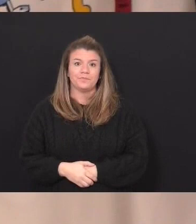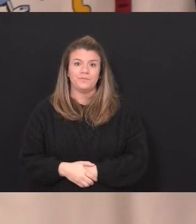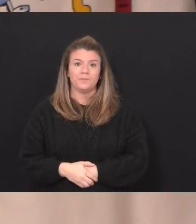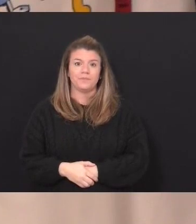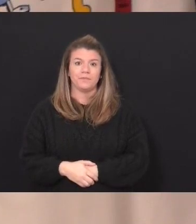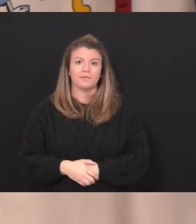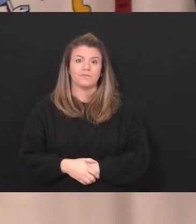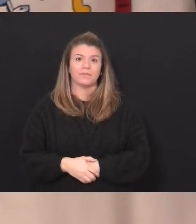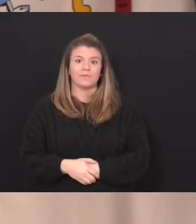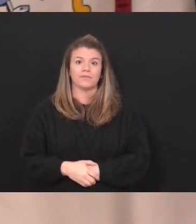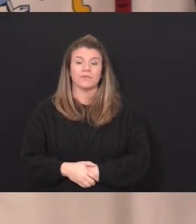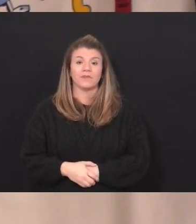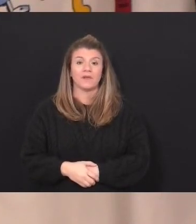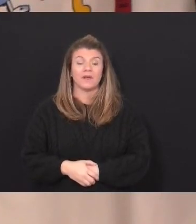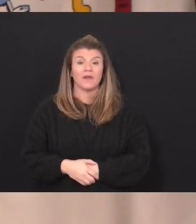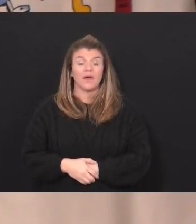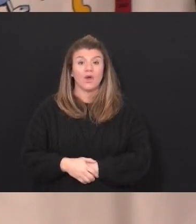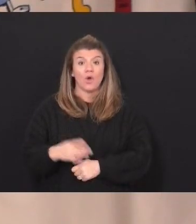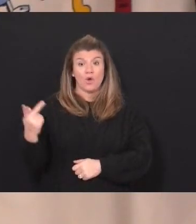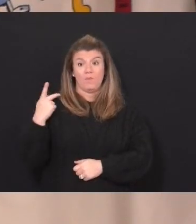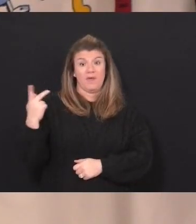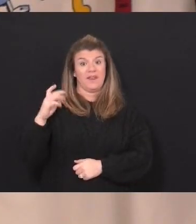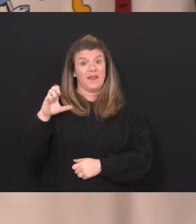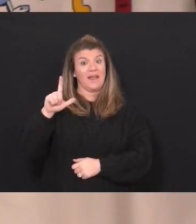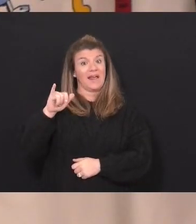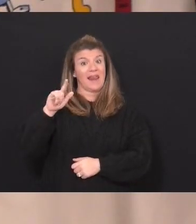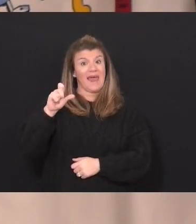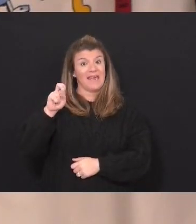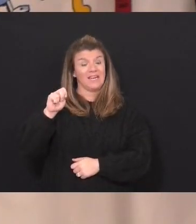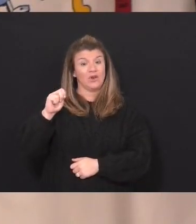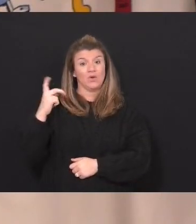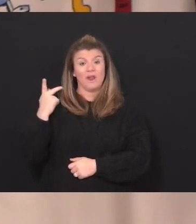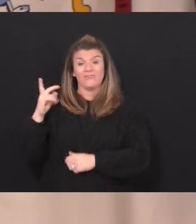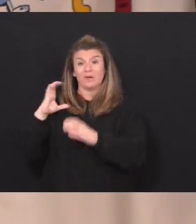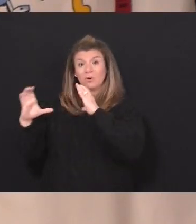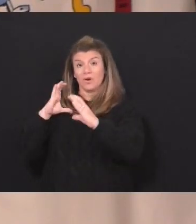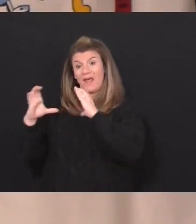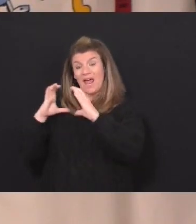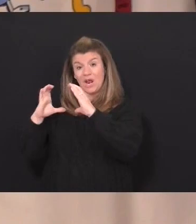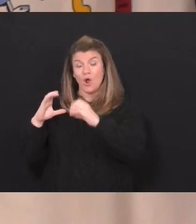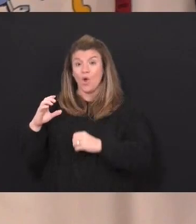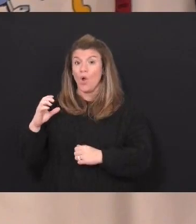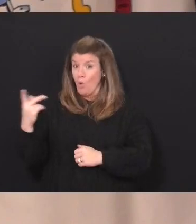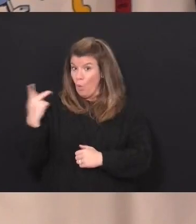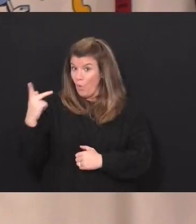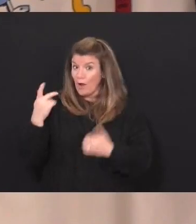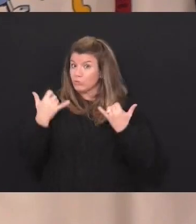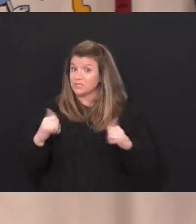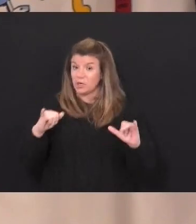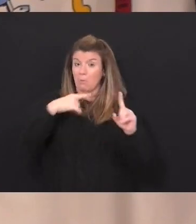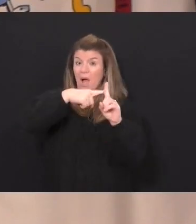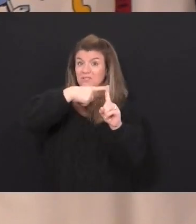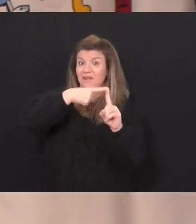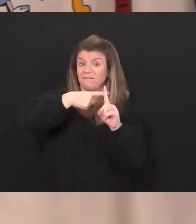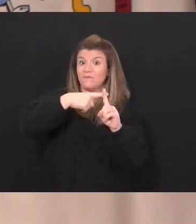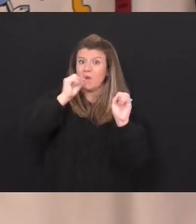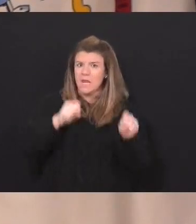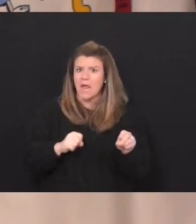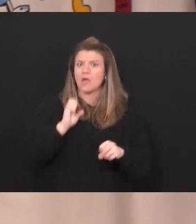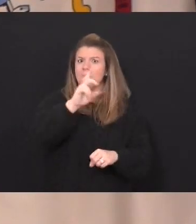Again, I think Clayton and I both would tell you that we are very, very hopeful to be able to go back to